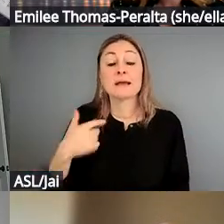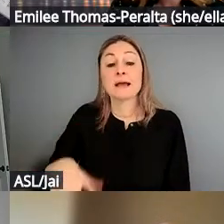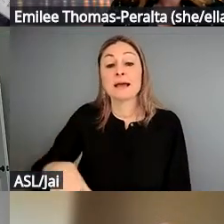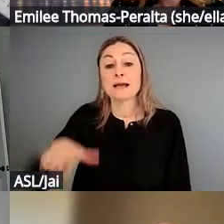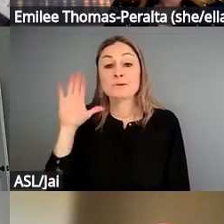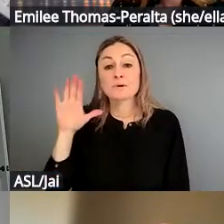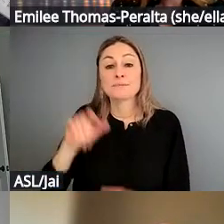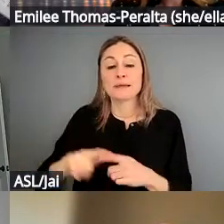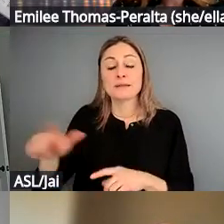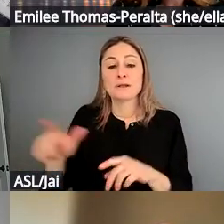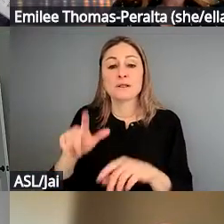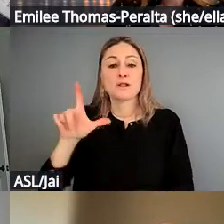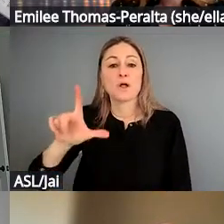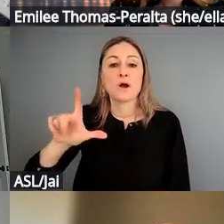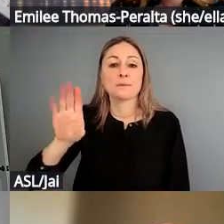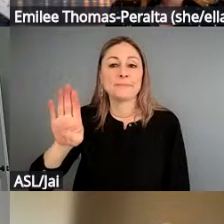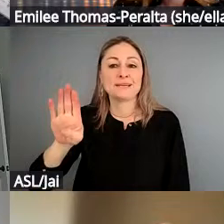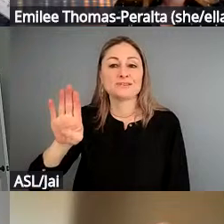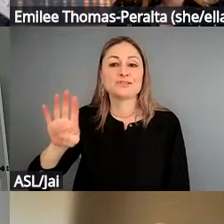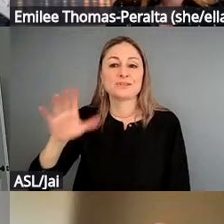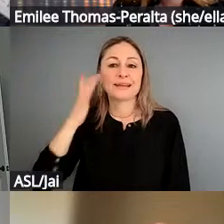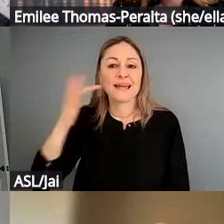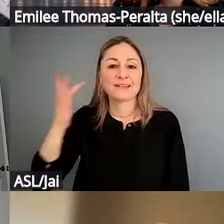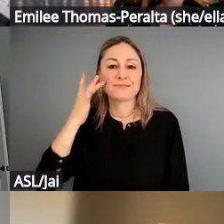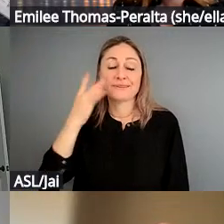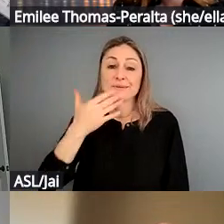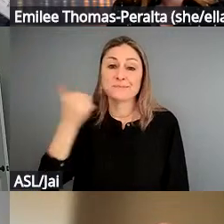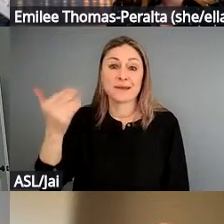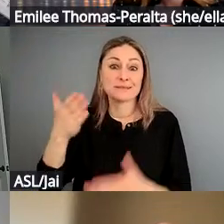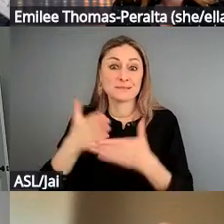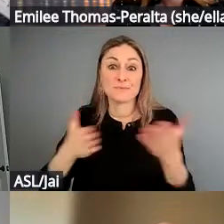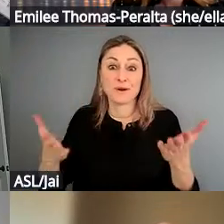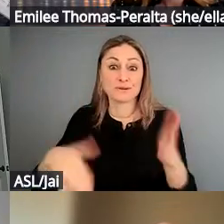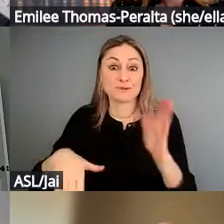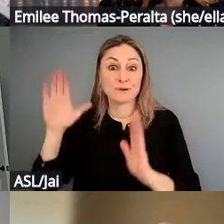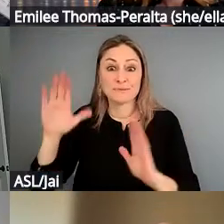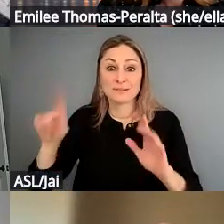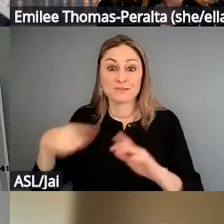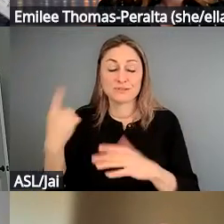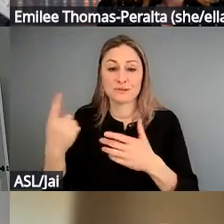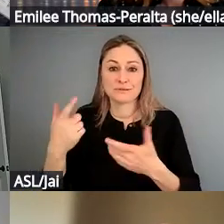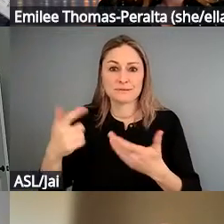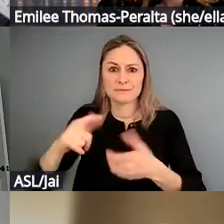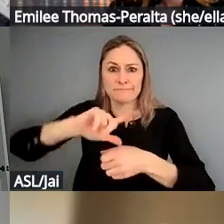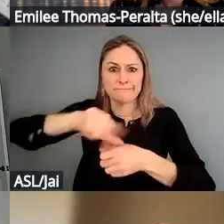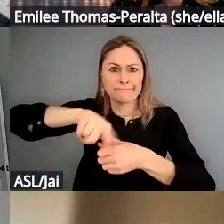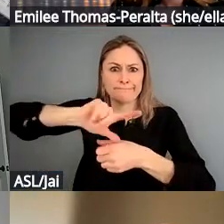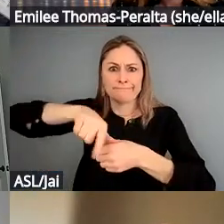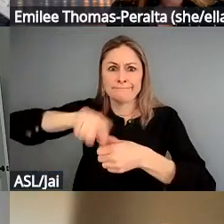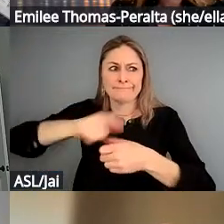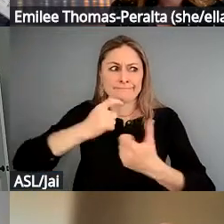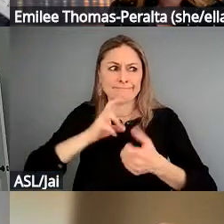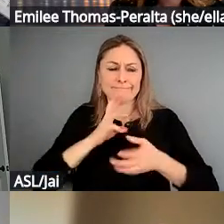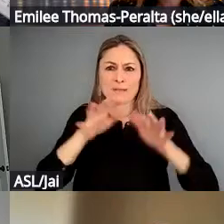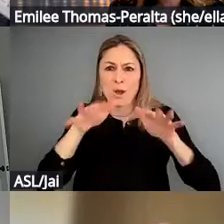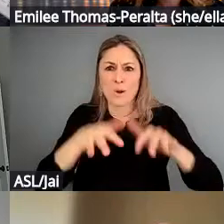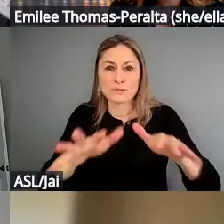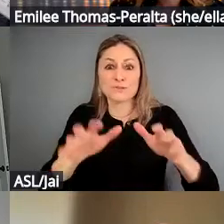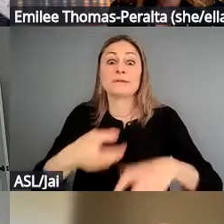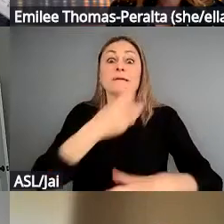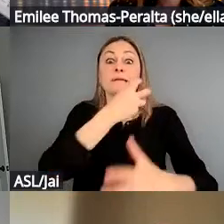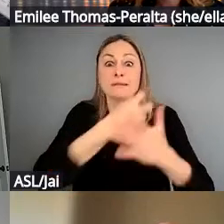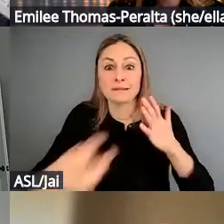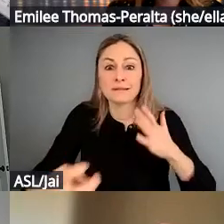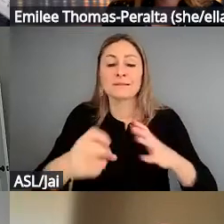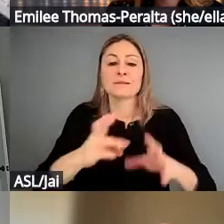in Long Beach, California, and I think the best part about growing up there is just the proximity to like the ocean where you can get in the water. I kind of